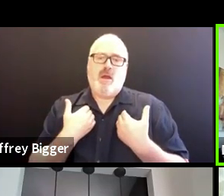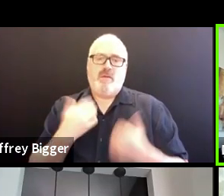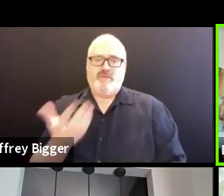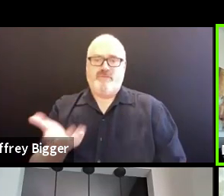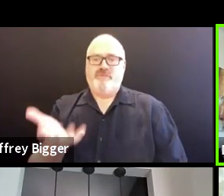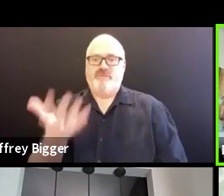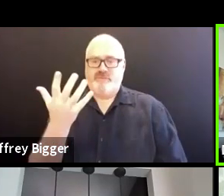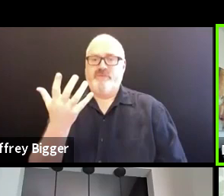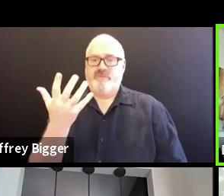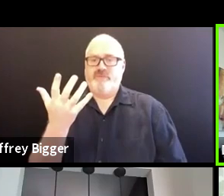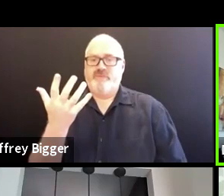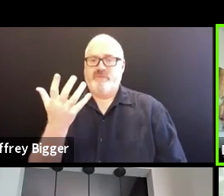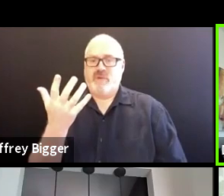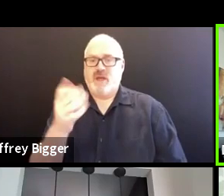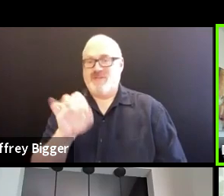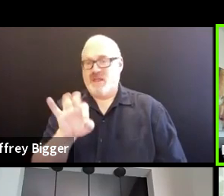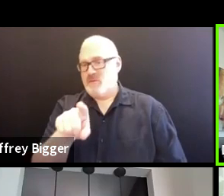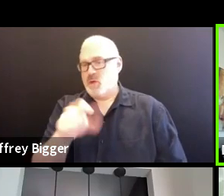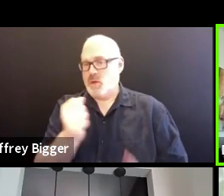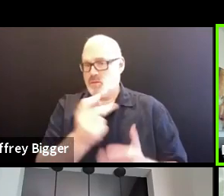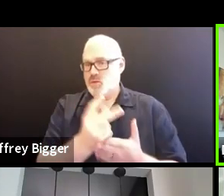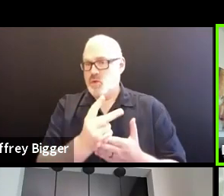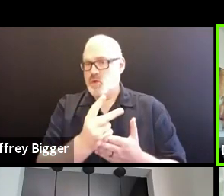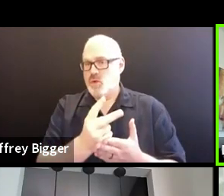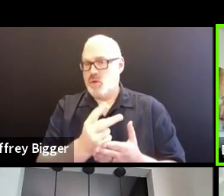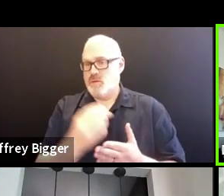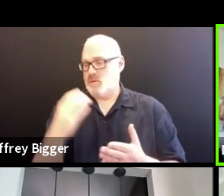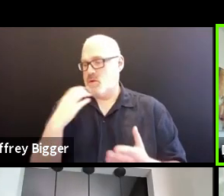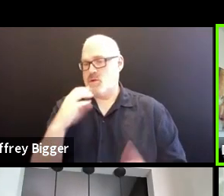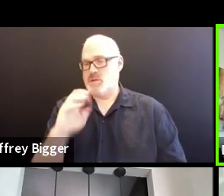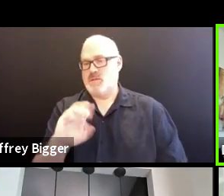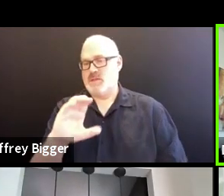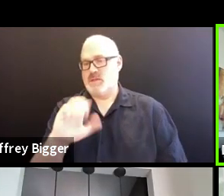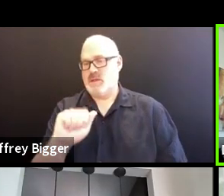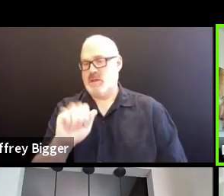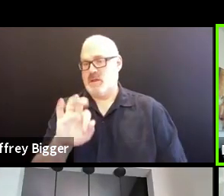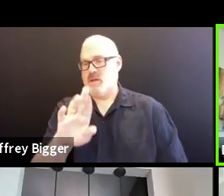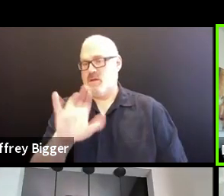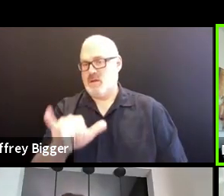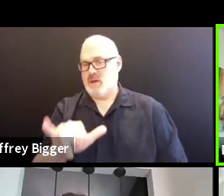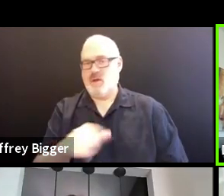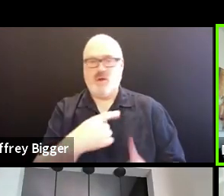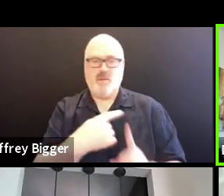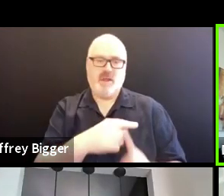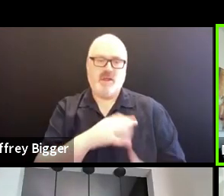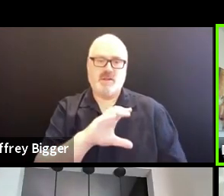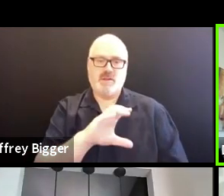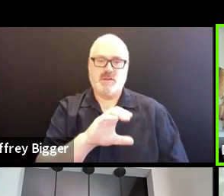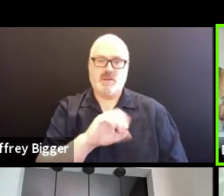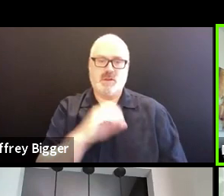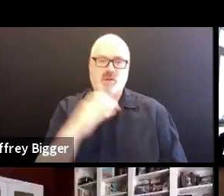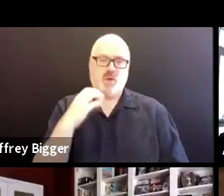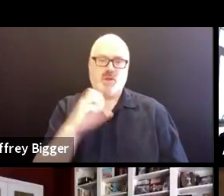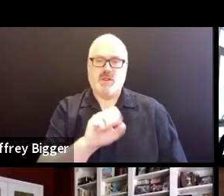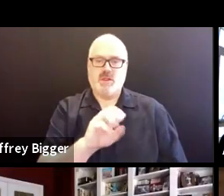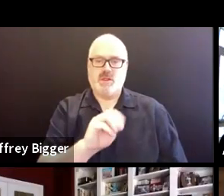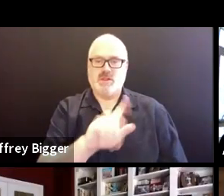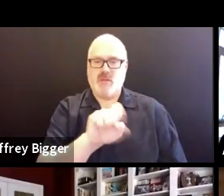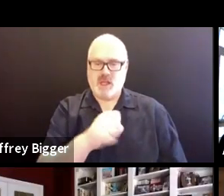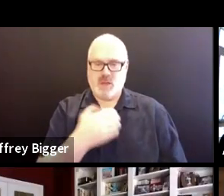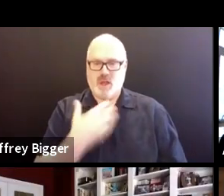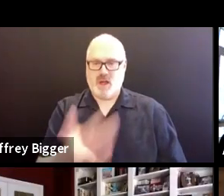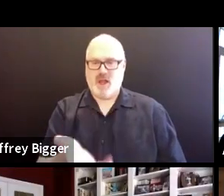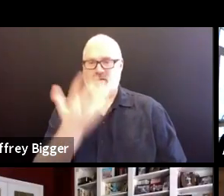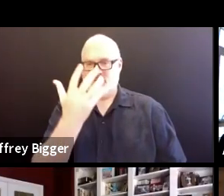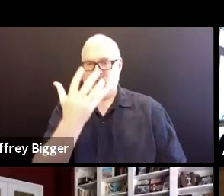5. If you approve Coach McCaffrey's and Coach Smiley's contracts, we have 5 such. In addition